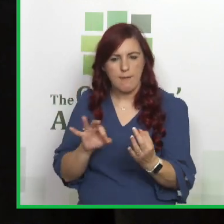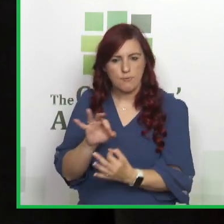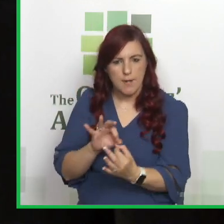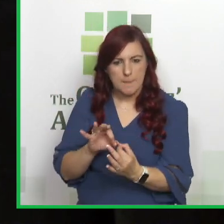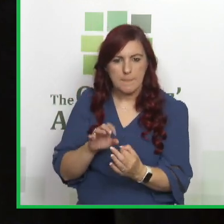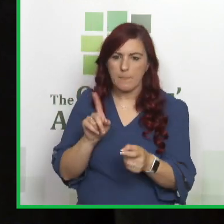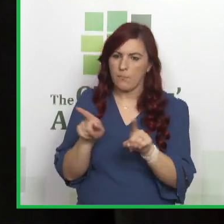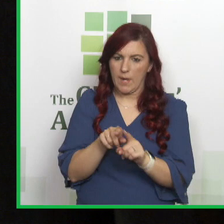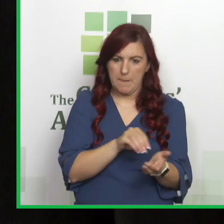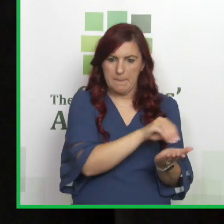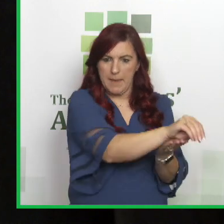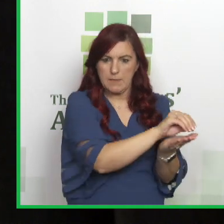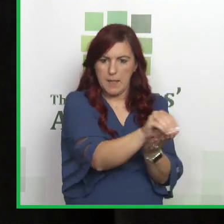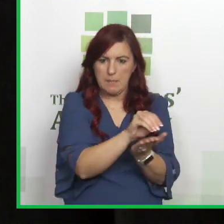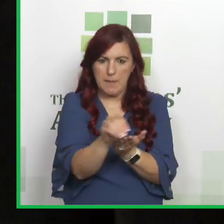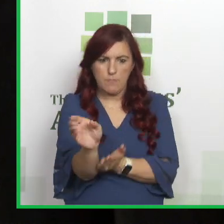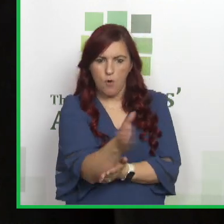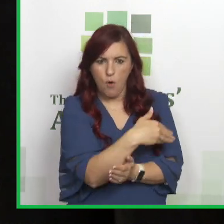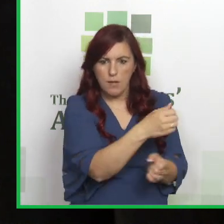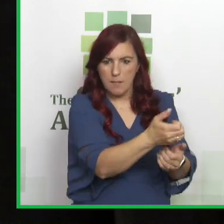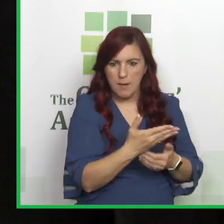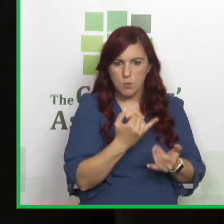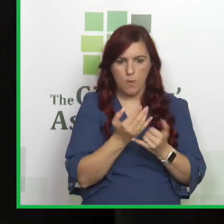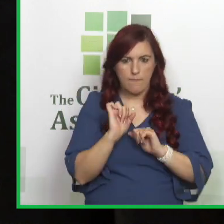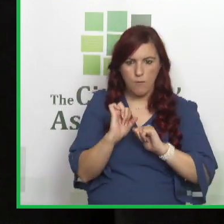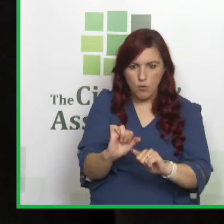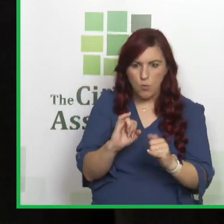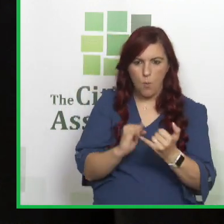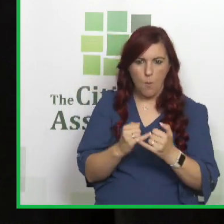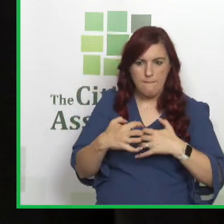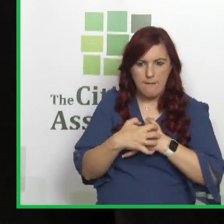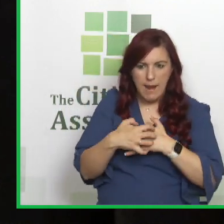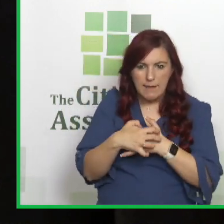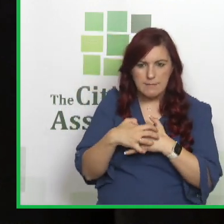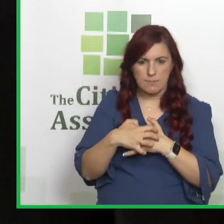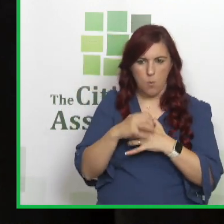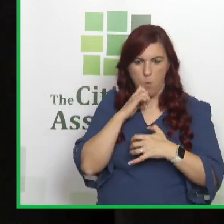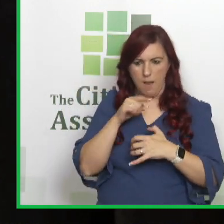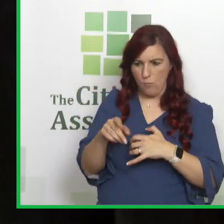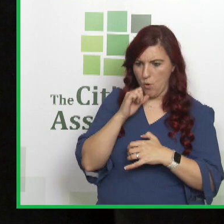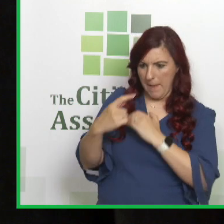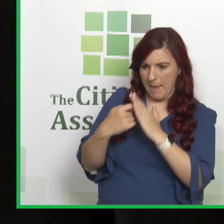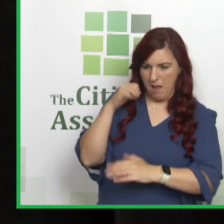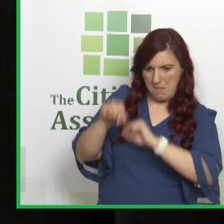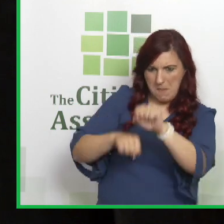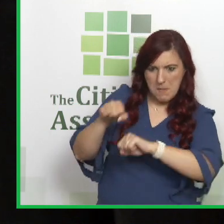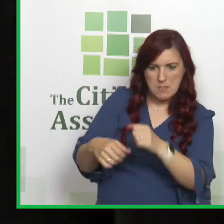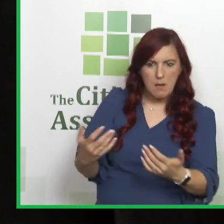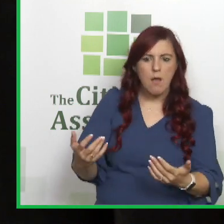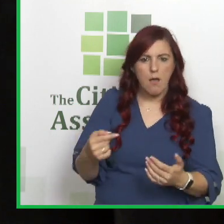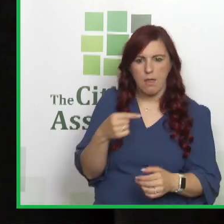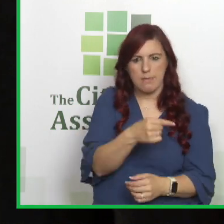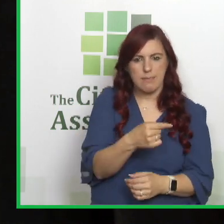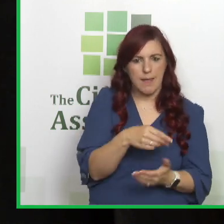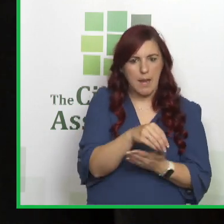the facilitators in the supply chain, including the enforcers who commit the violent acts on behalf of the networks. We've seized records of